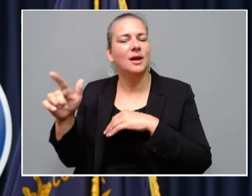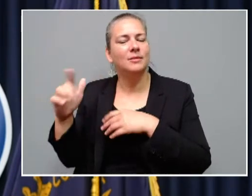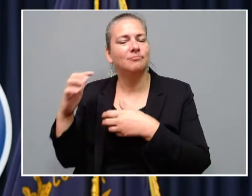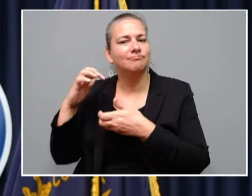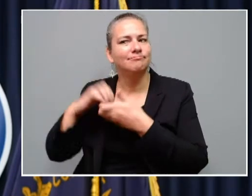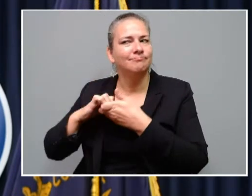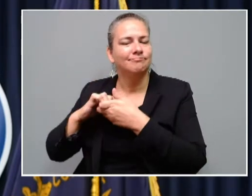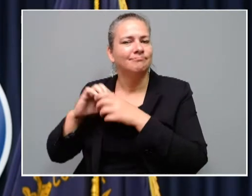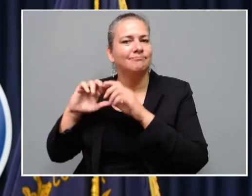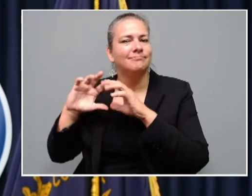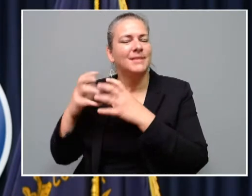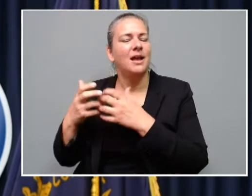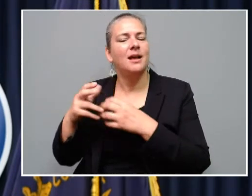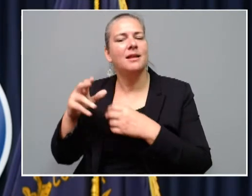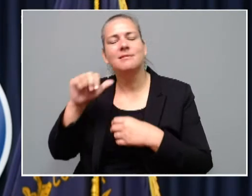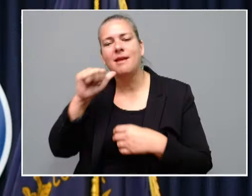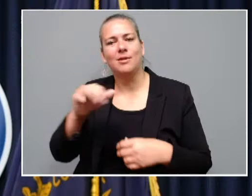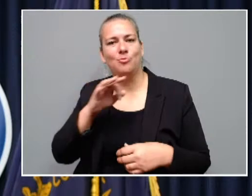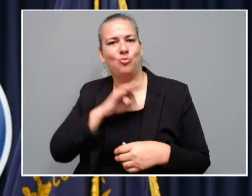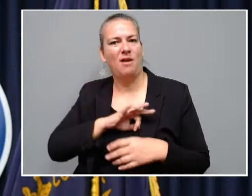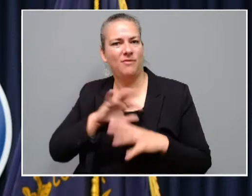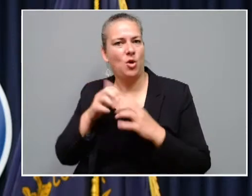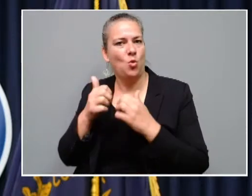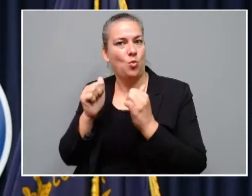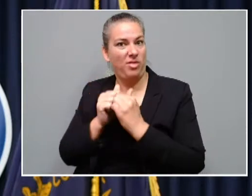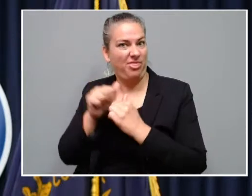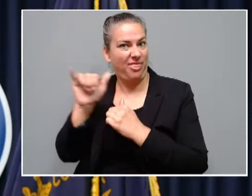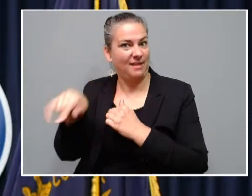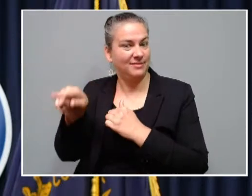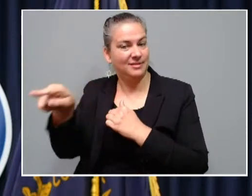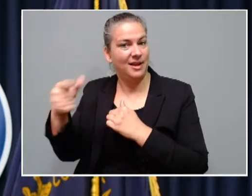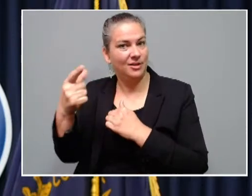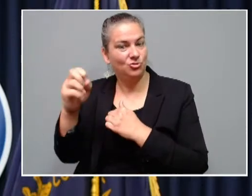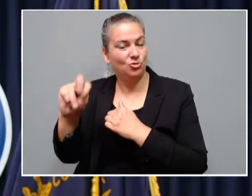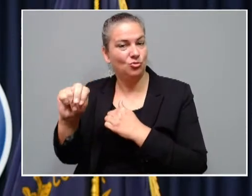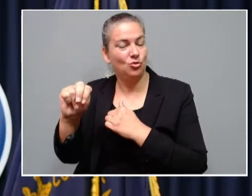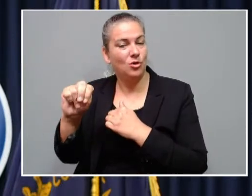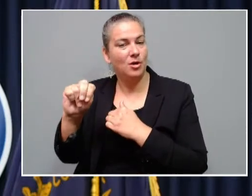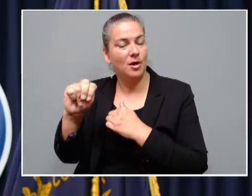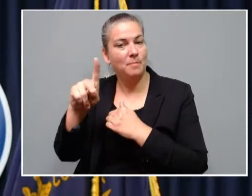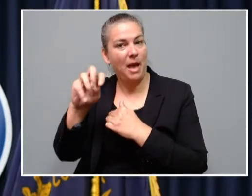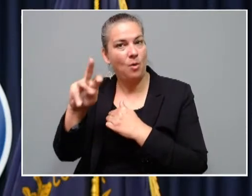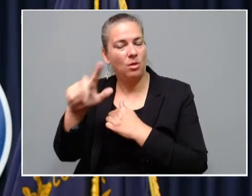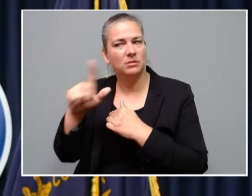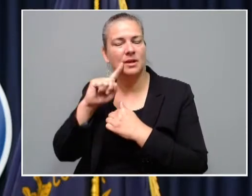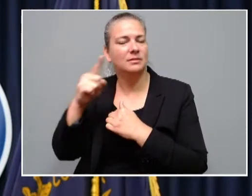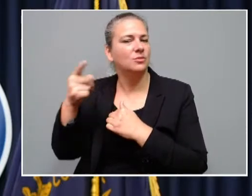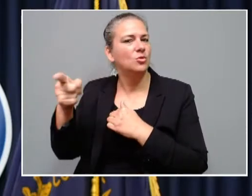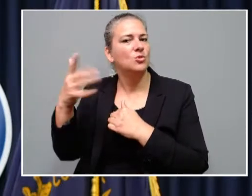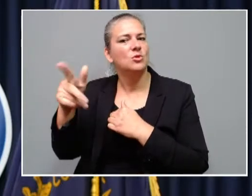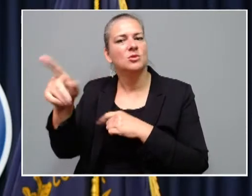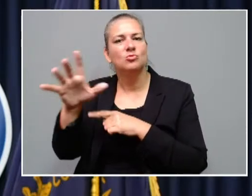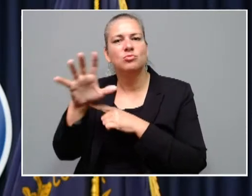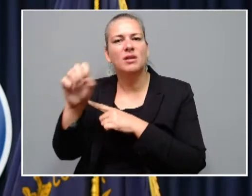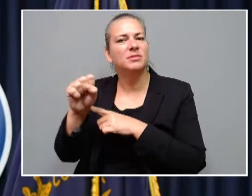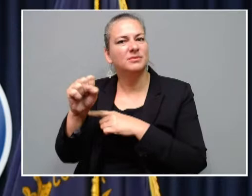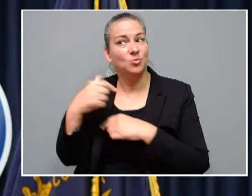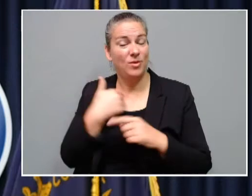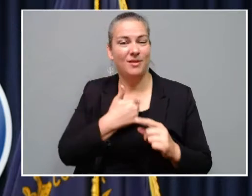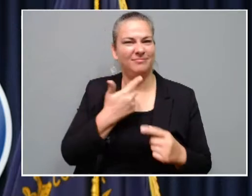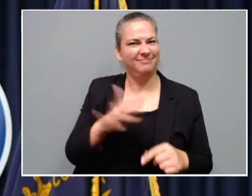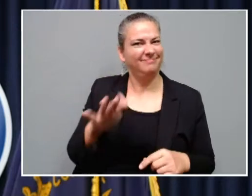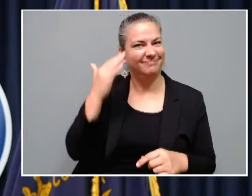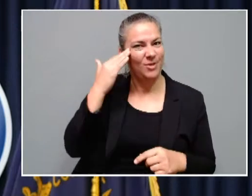Powell and said personally he was as incredible as most of us believed him to be from his